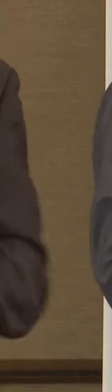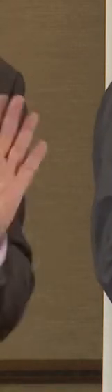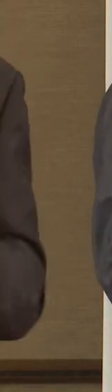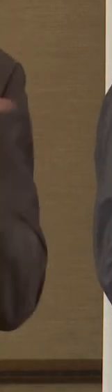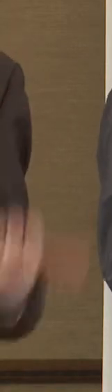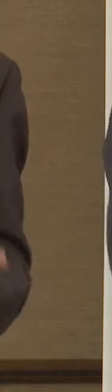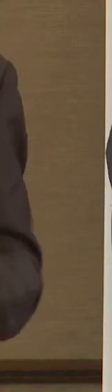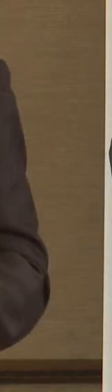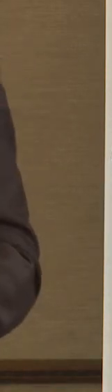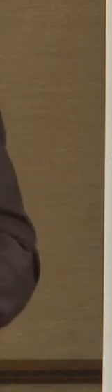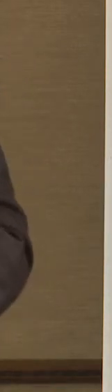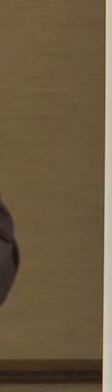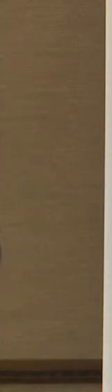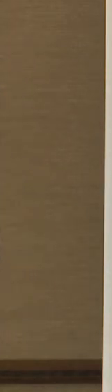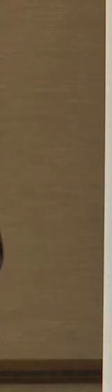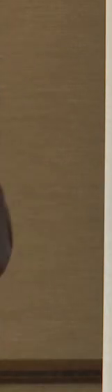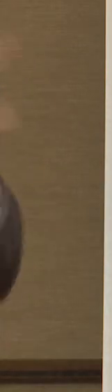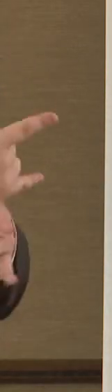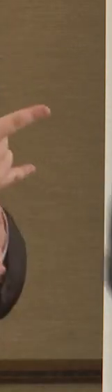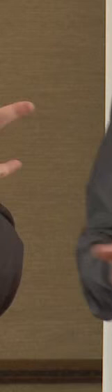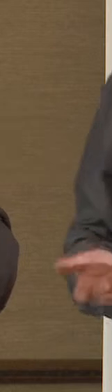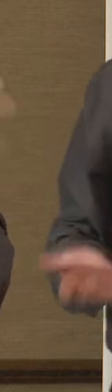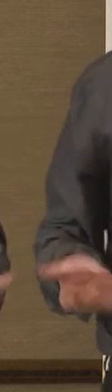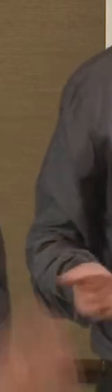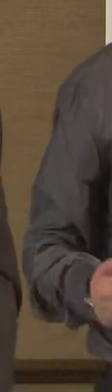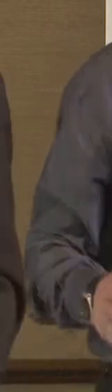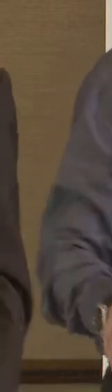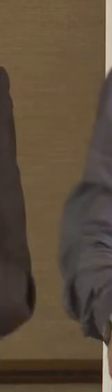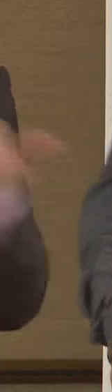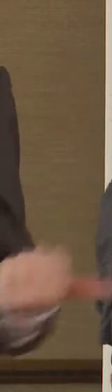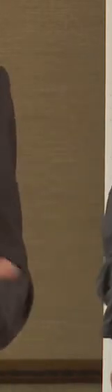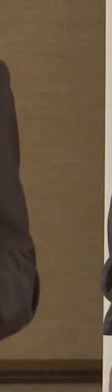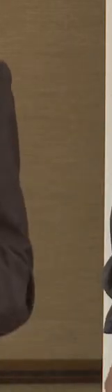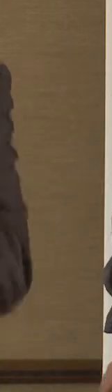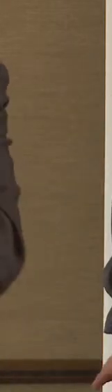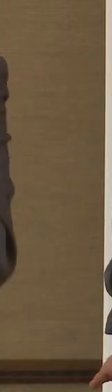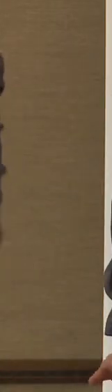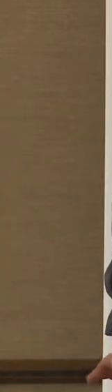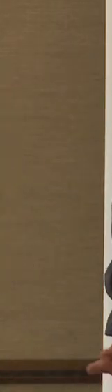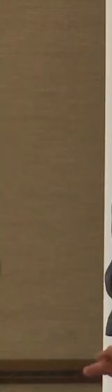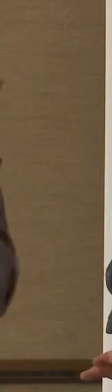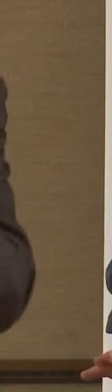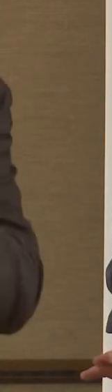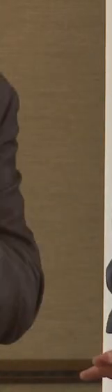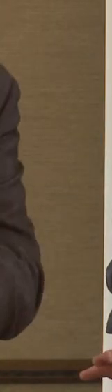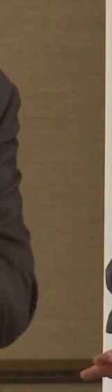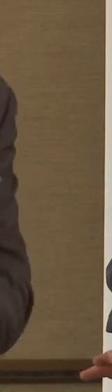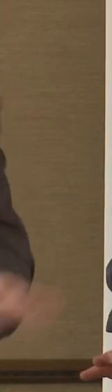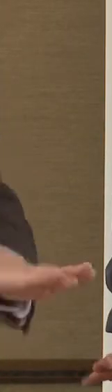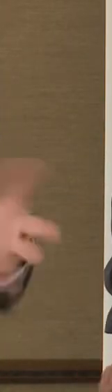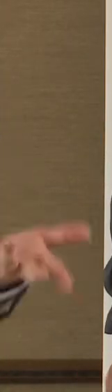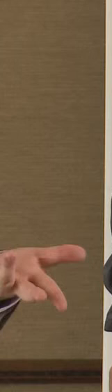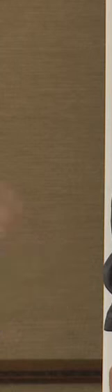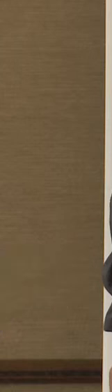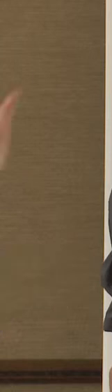that something is wrong, that the people using the service don't feel that they have another problem that they want to address. The question of how can I help,